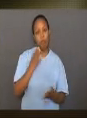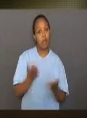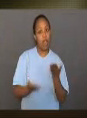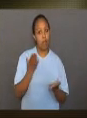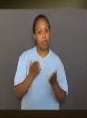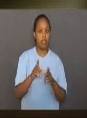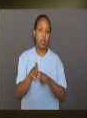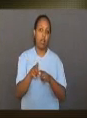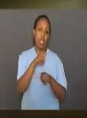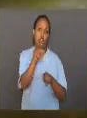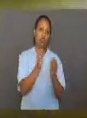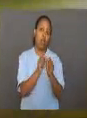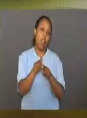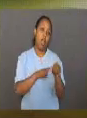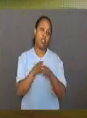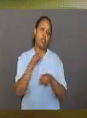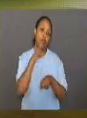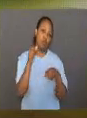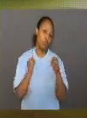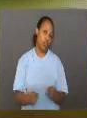not agree with them.